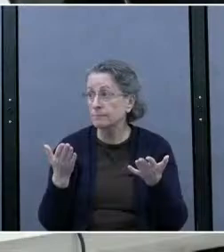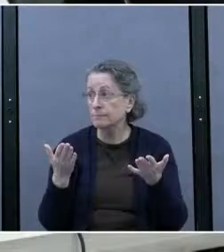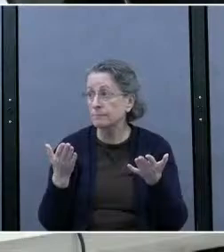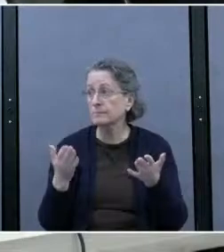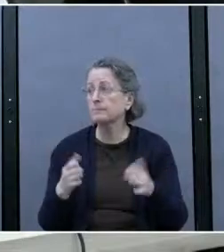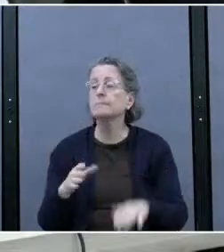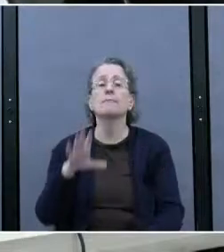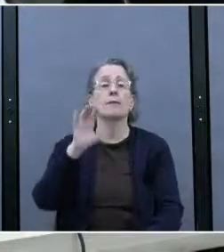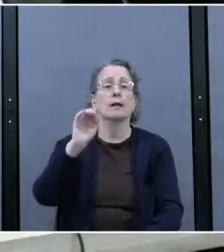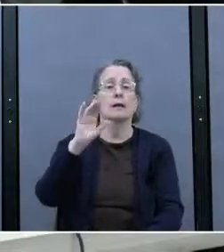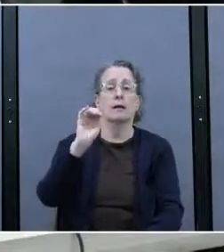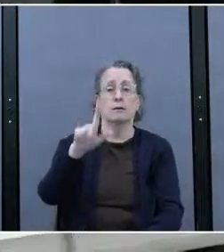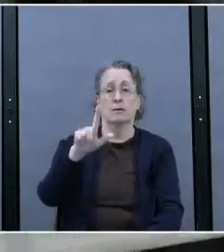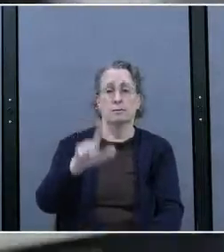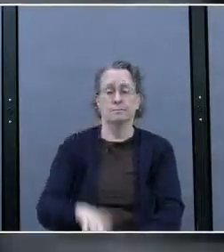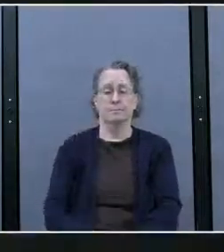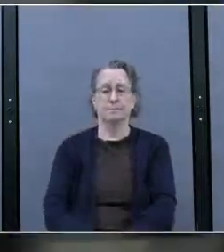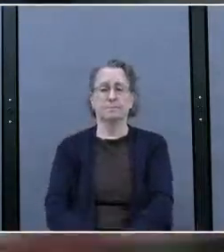Carol.